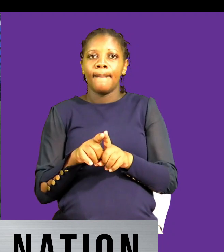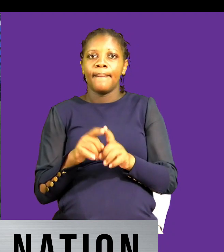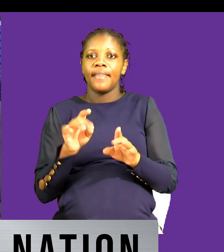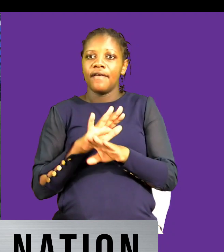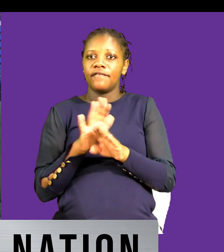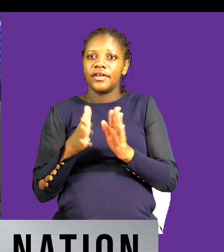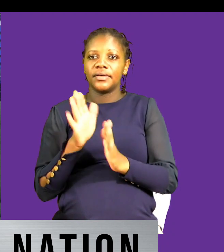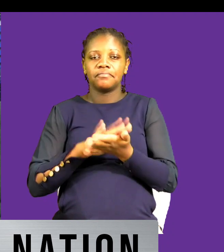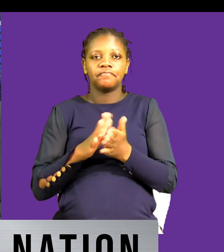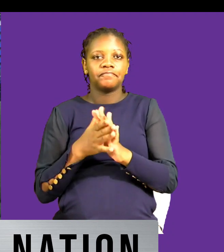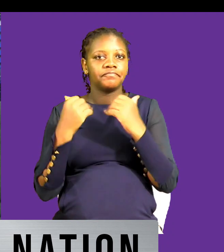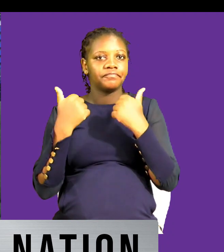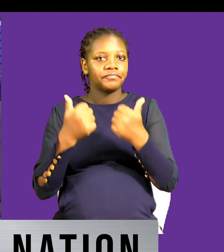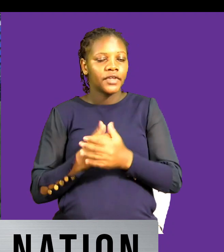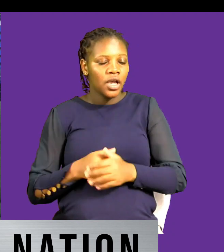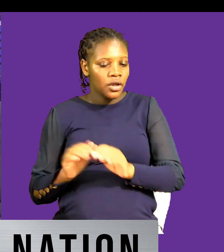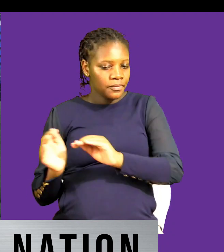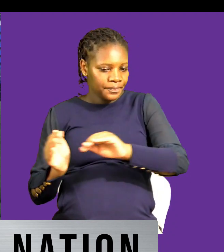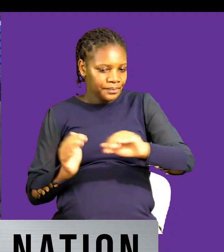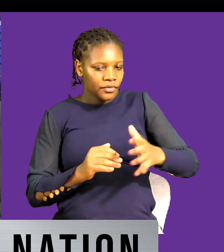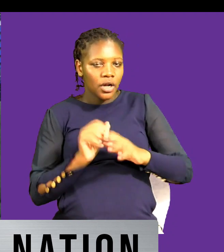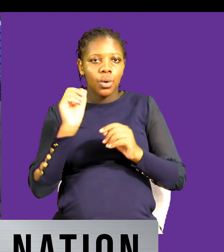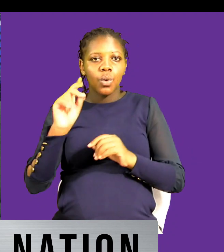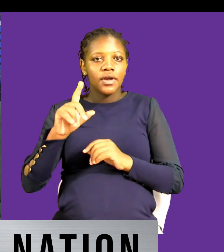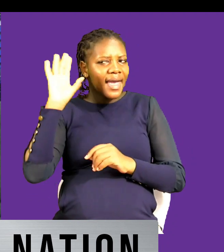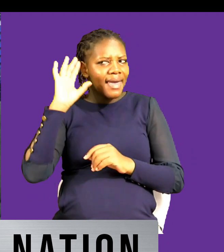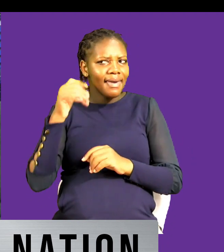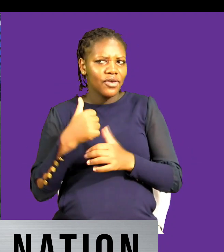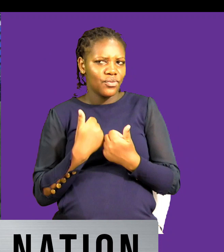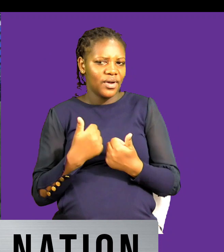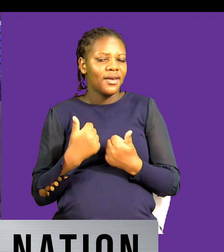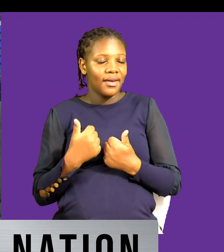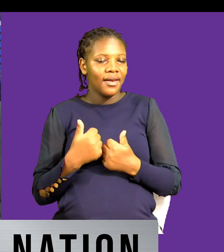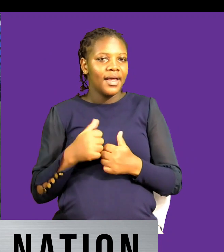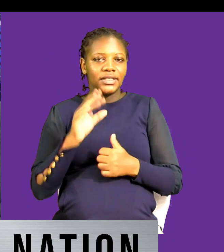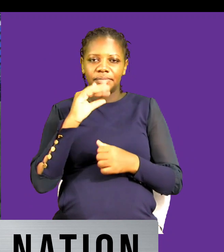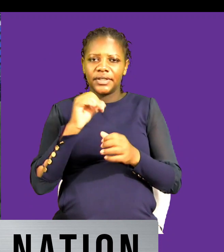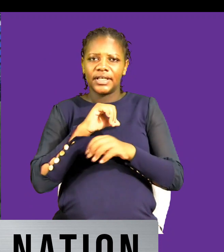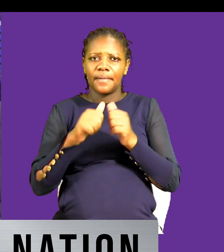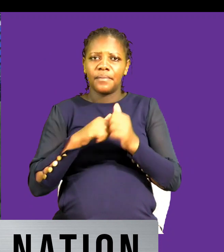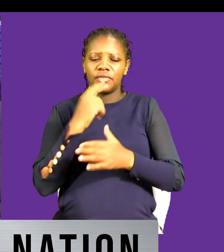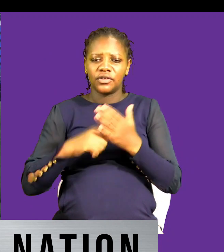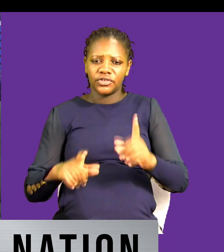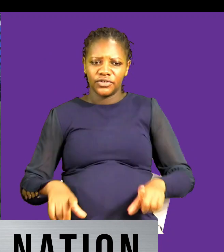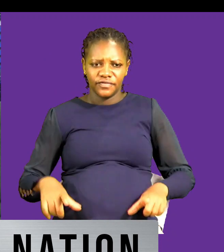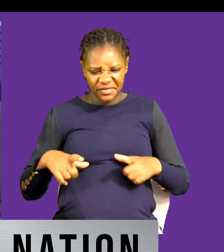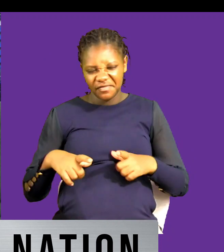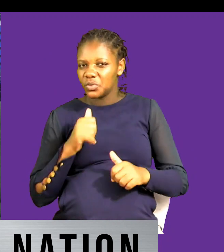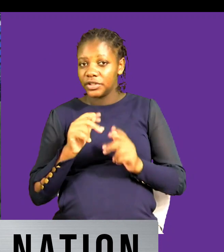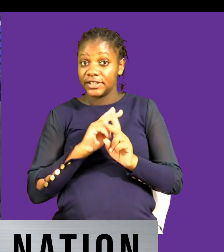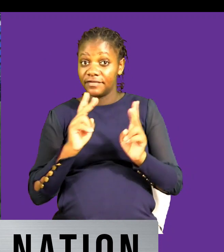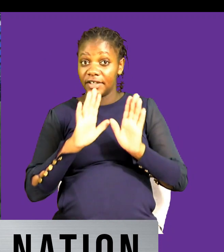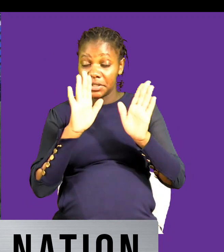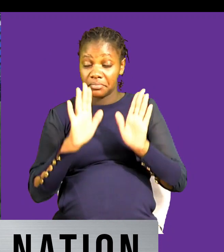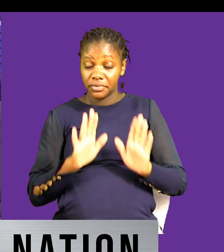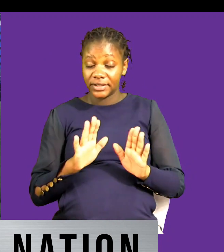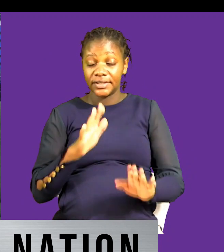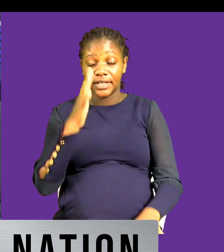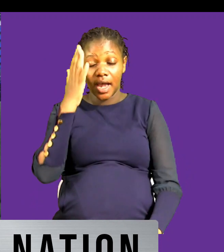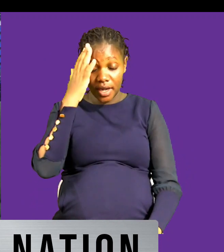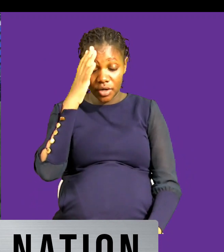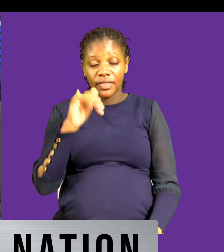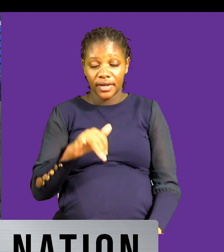hear you very much addressing the issue of cost of living. Very contentious, very vague. Yes.